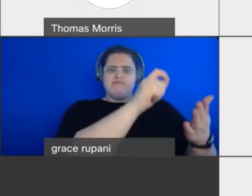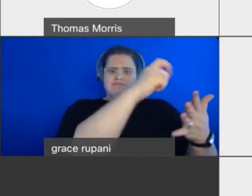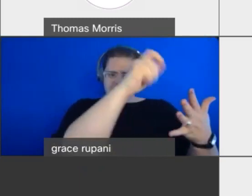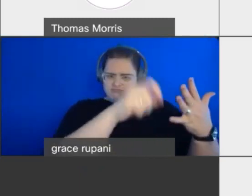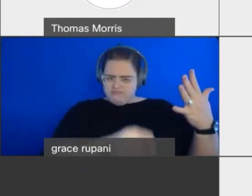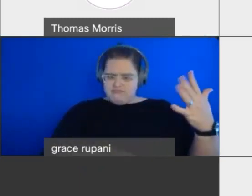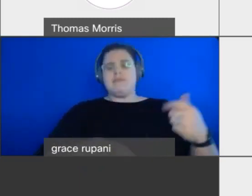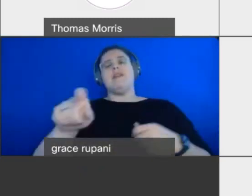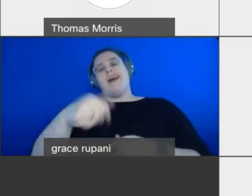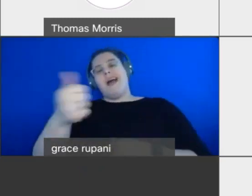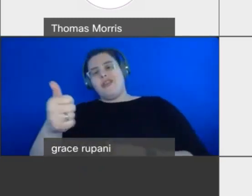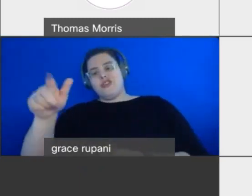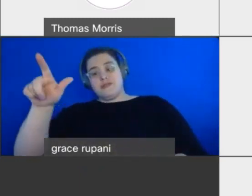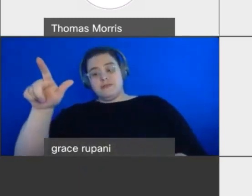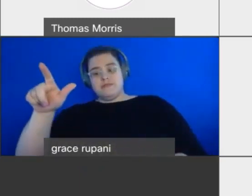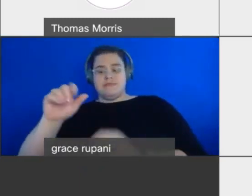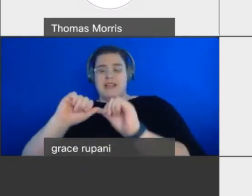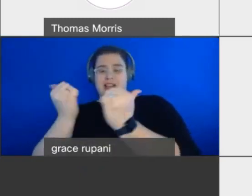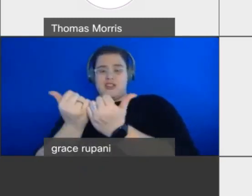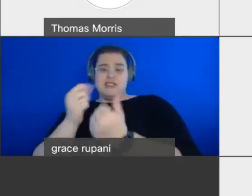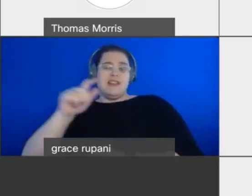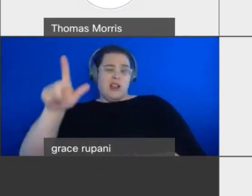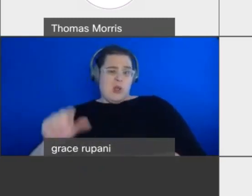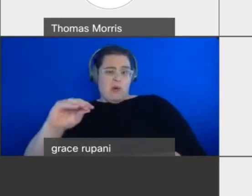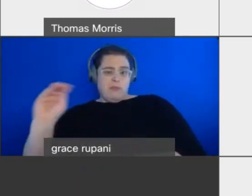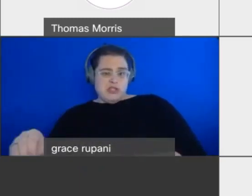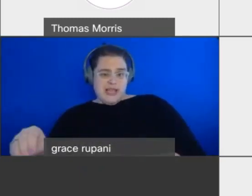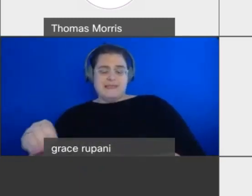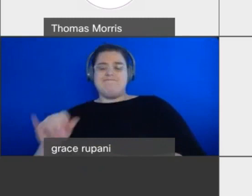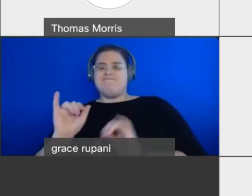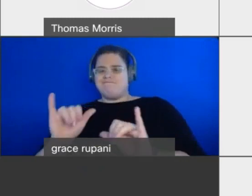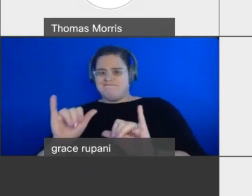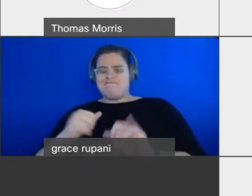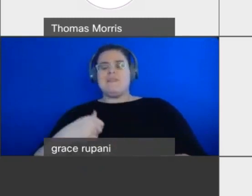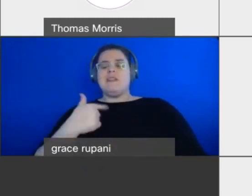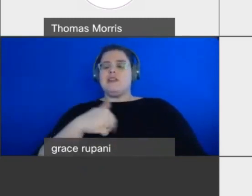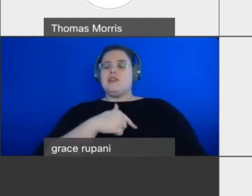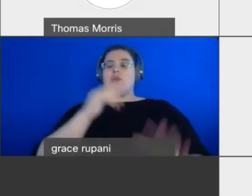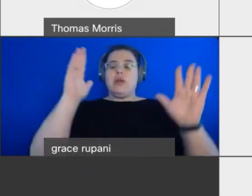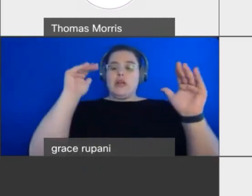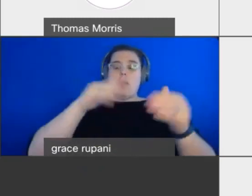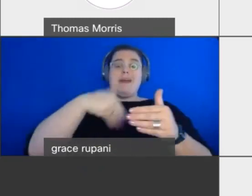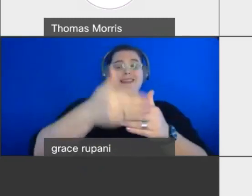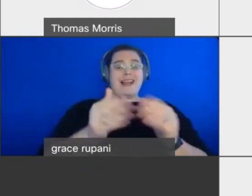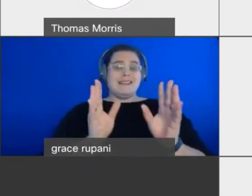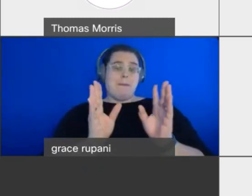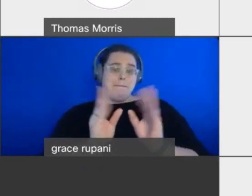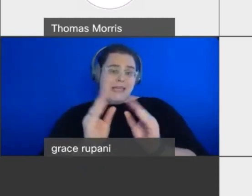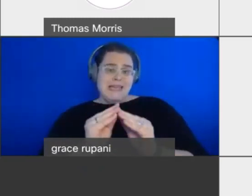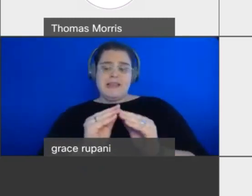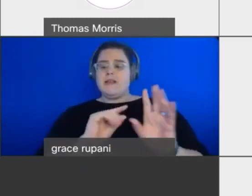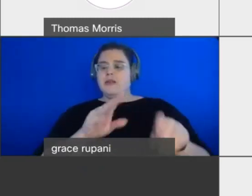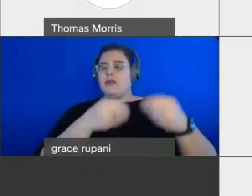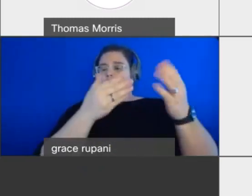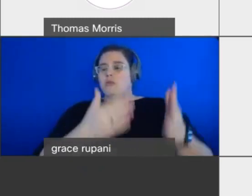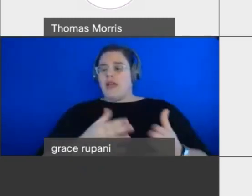others with a very low percent. So my hope is that when we have our provider leadership meeting, we'll be able to talk together about that. And those that have